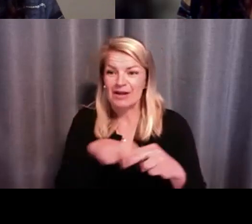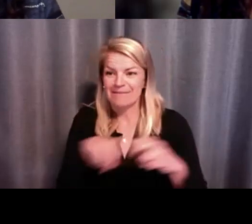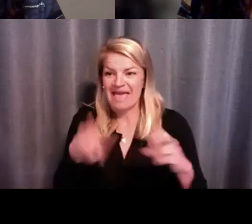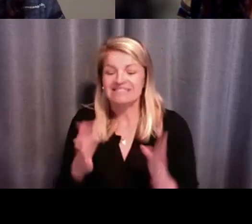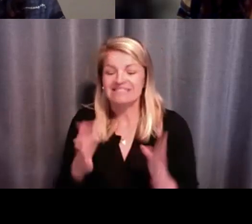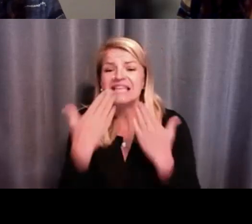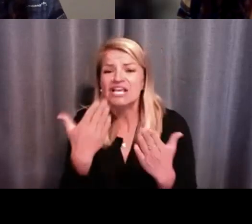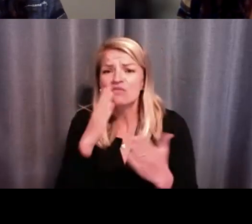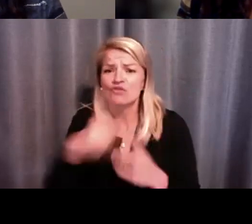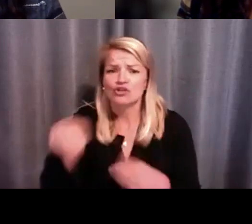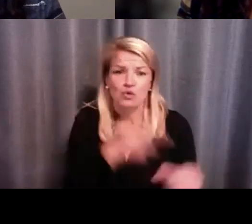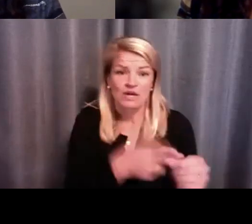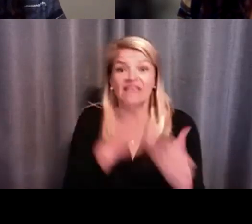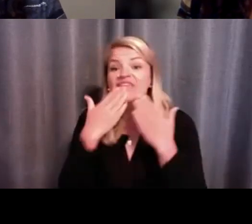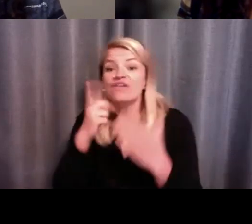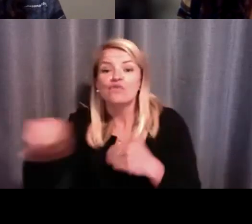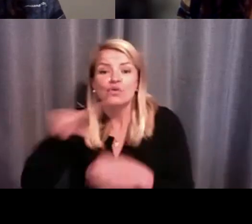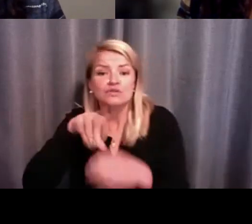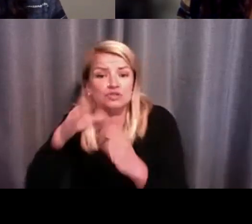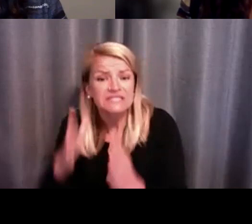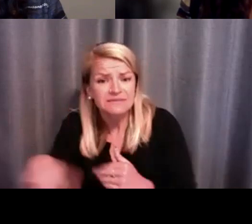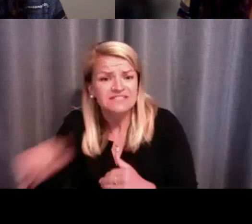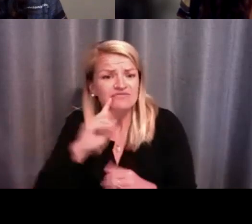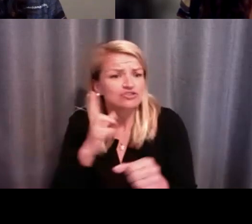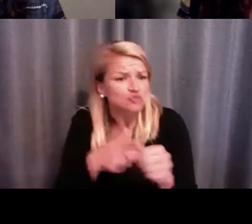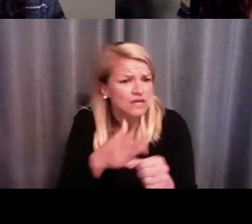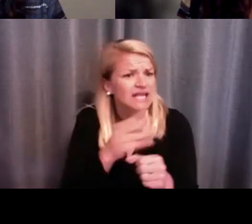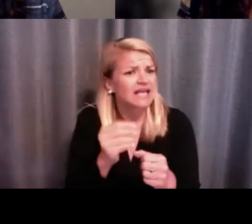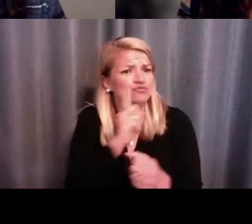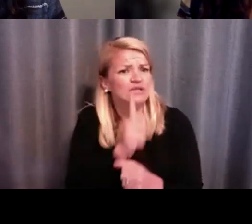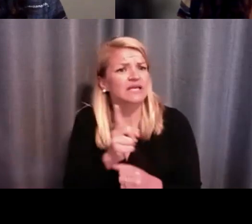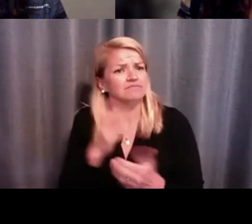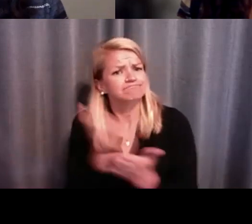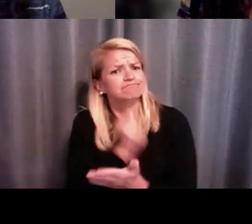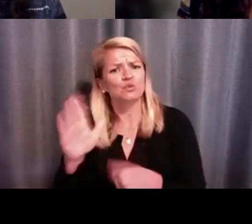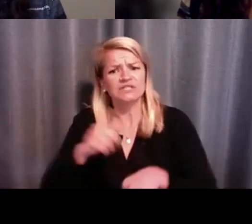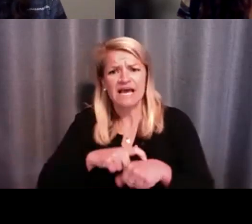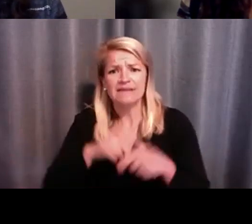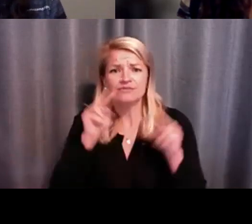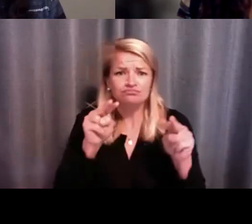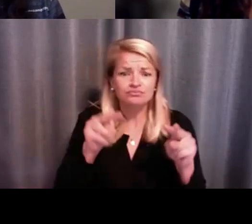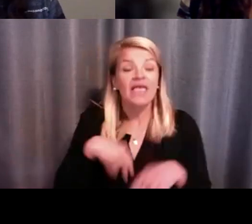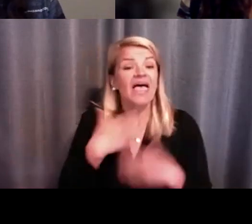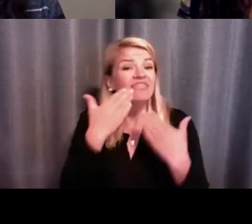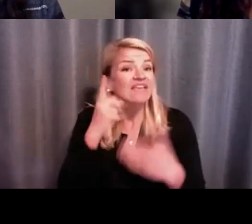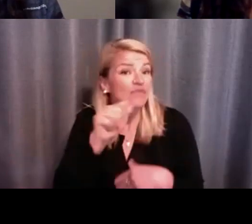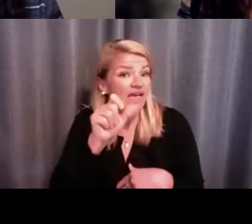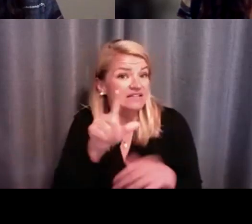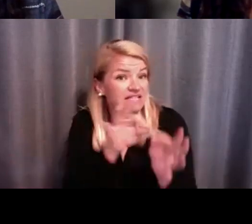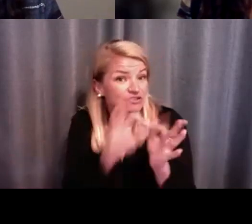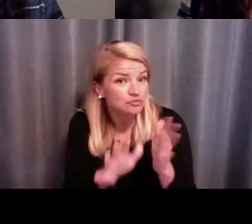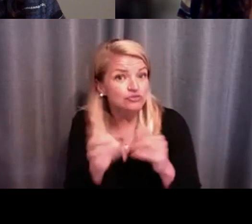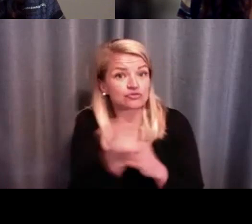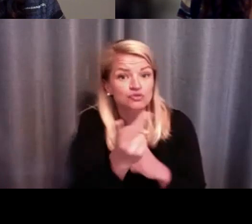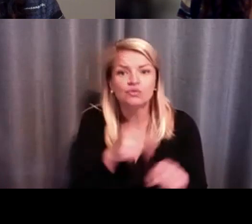to our participants, thank you so much for being here, for spending your time today. Yes, thank you to our ASL interpreters as well as